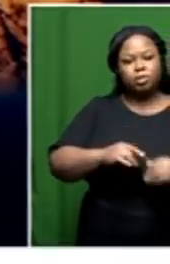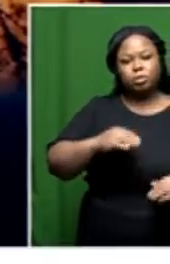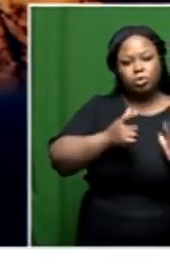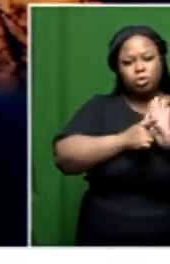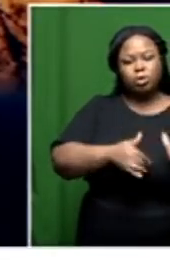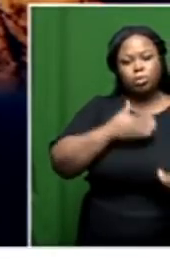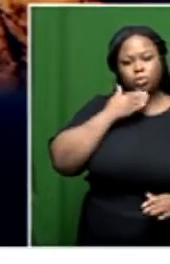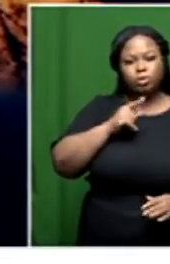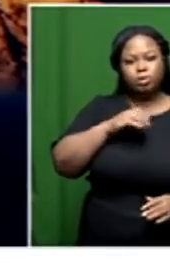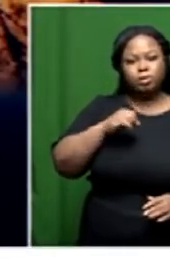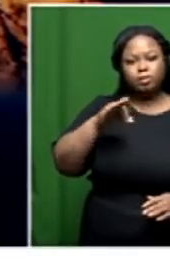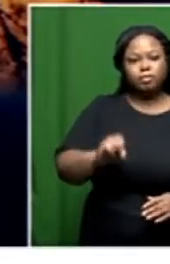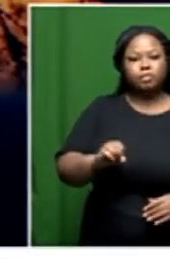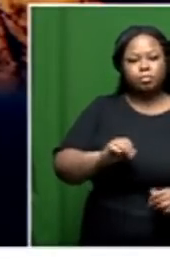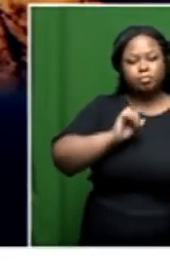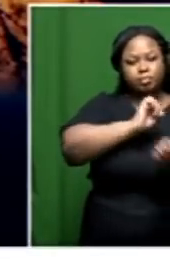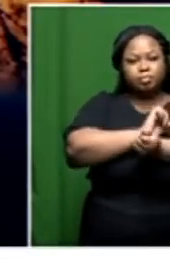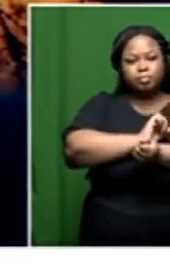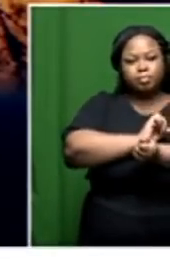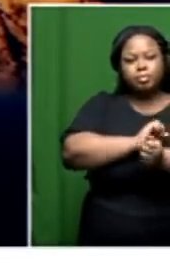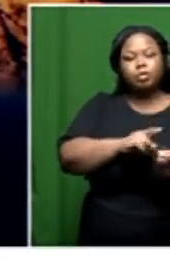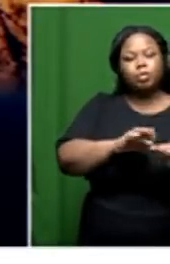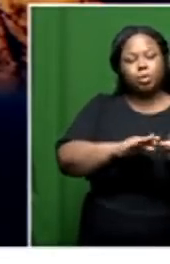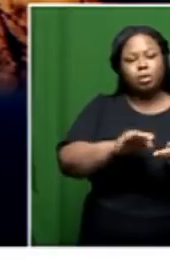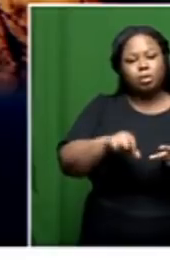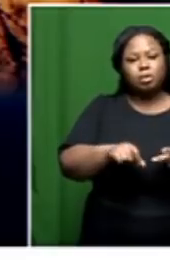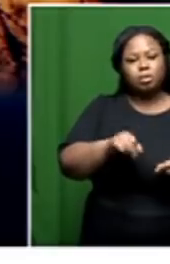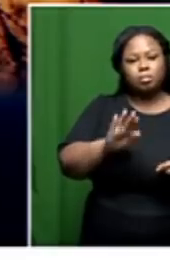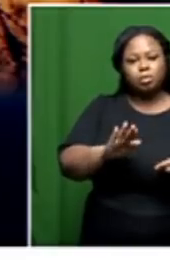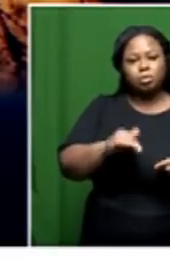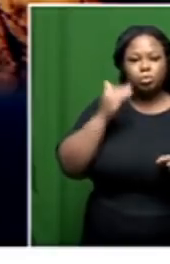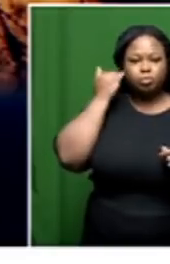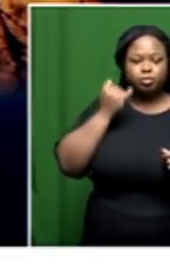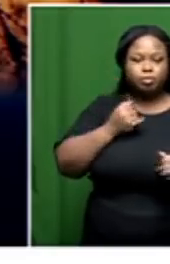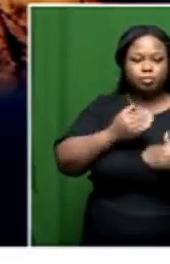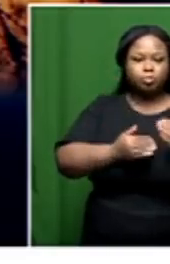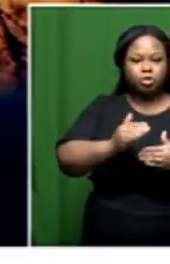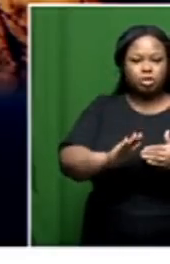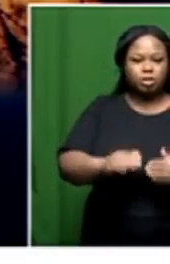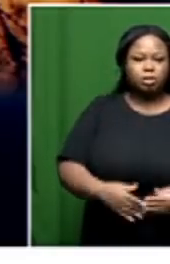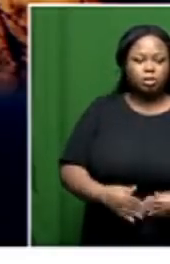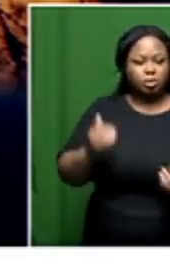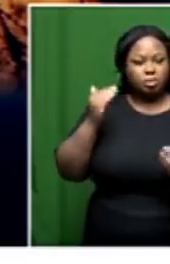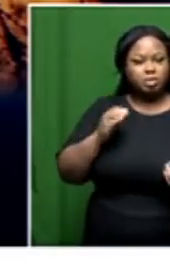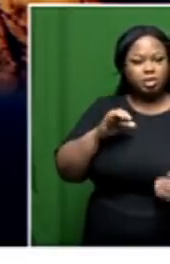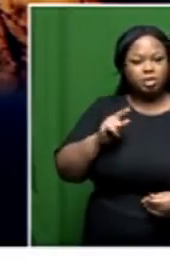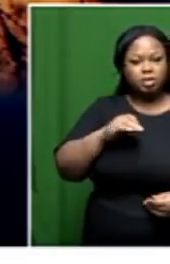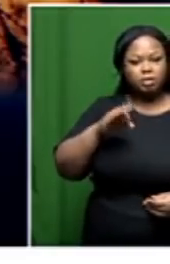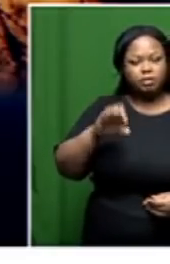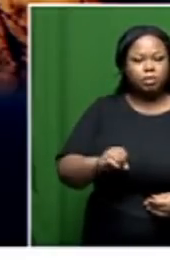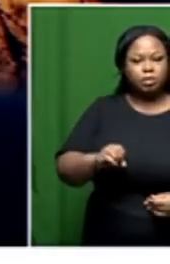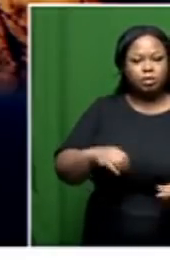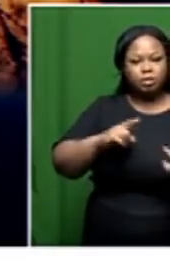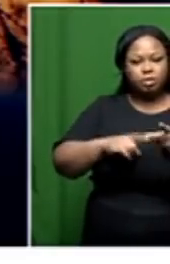Advocate Malesela Teffo was arrested this just after the presiding officer adjourned proceedings. Now, it's expected that Teffo will appear